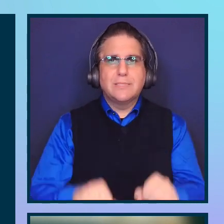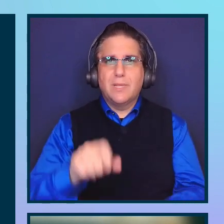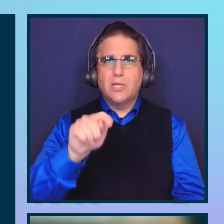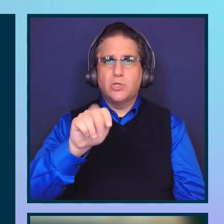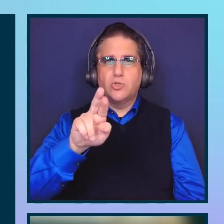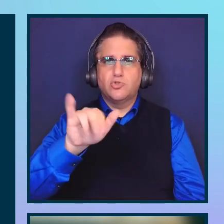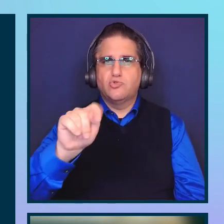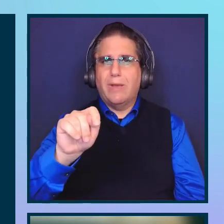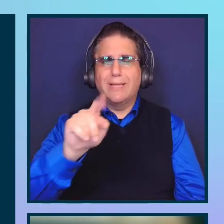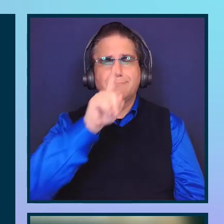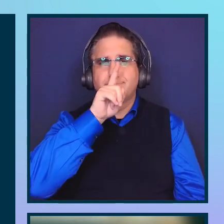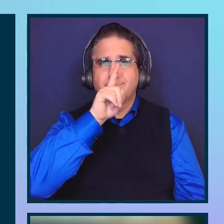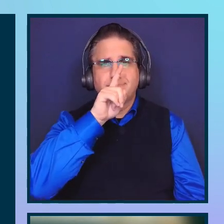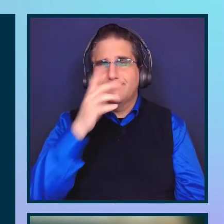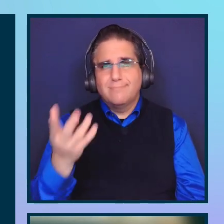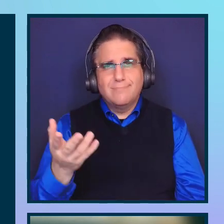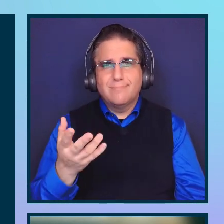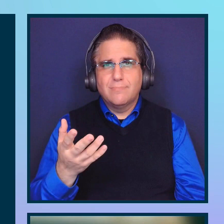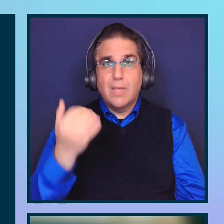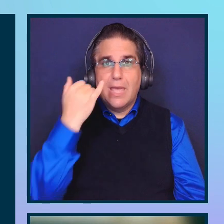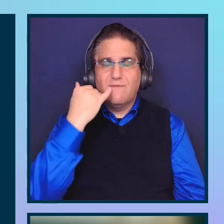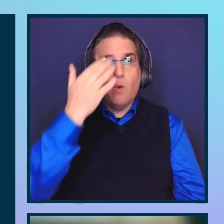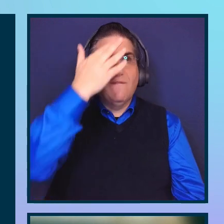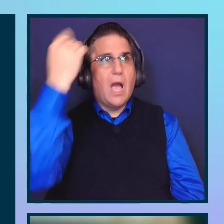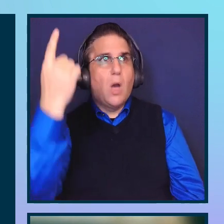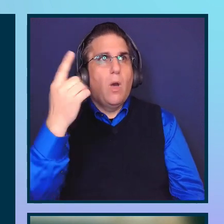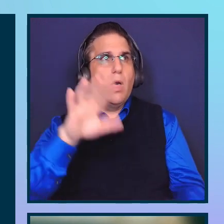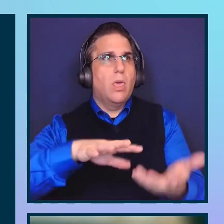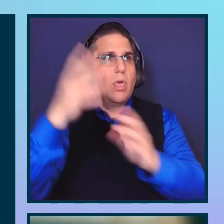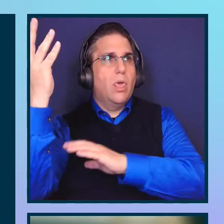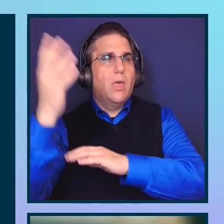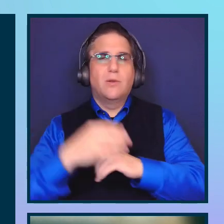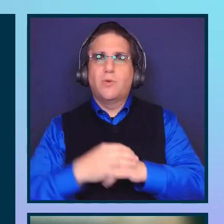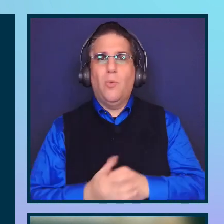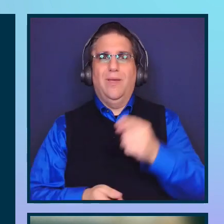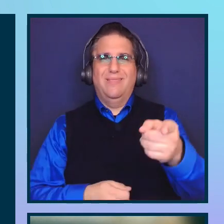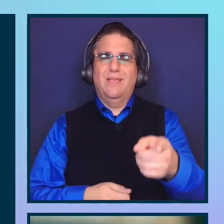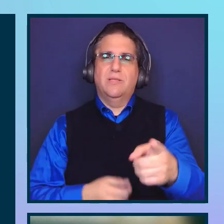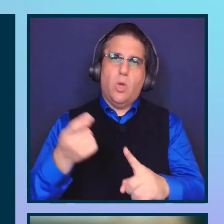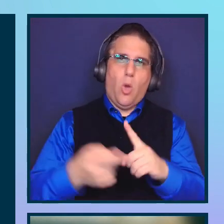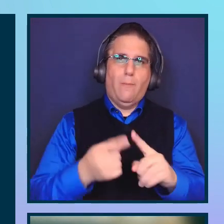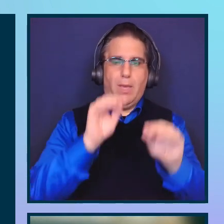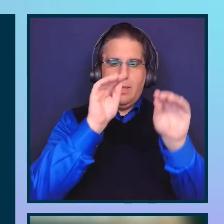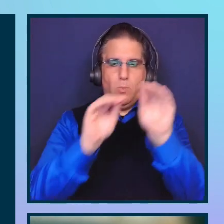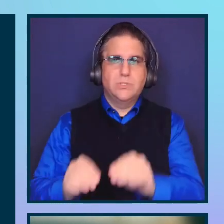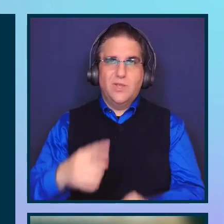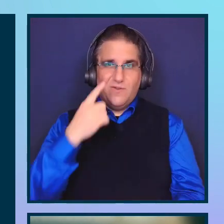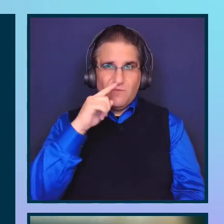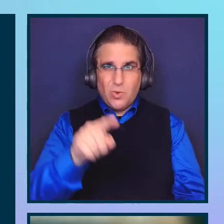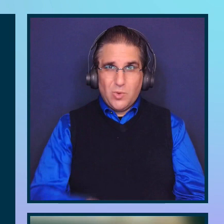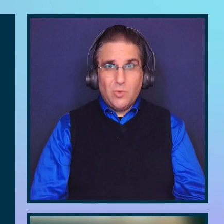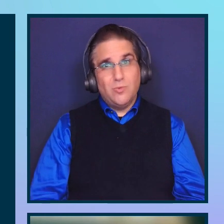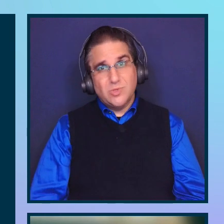There's not the risk of, oh, I forgot to add this trait, I forgot to take this one out, because this will handle it for you. So this is a